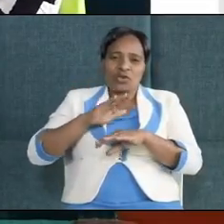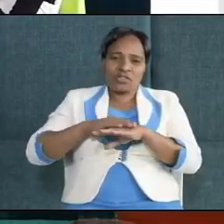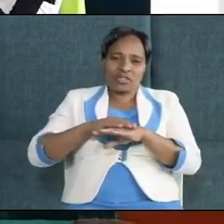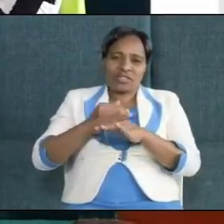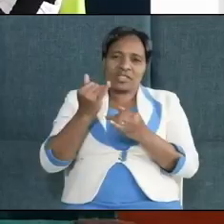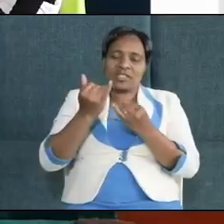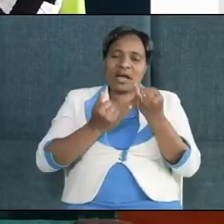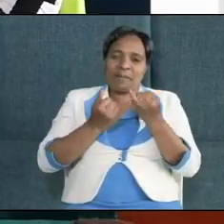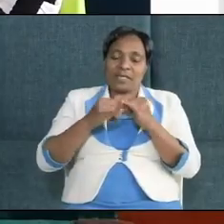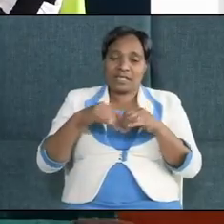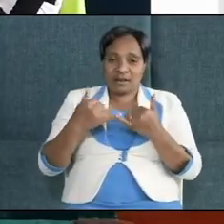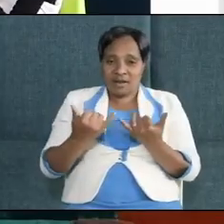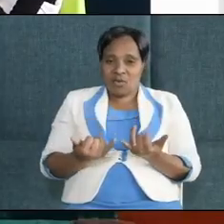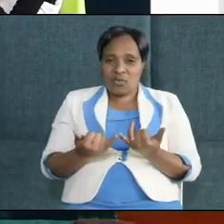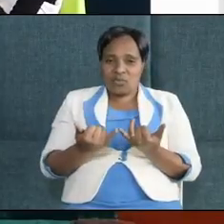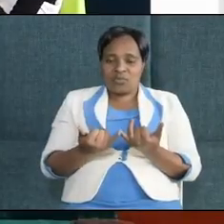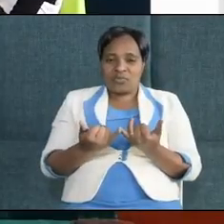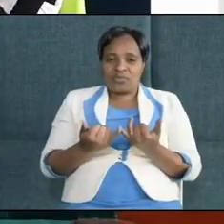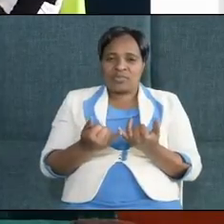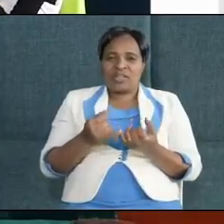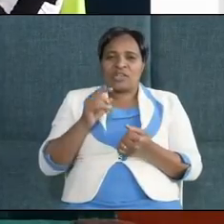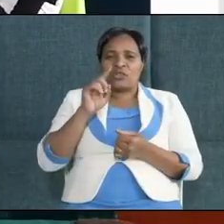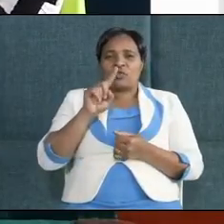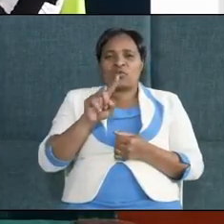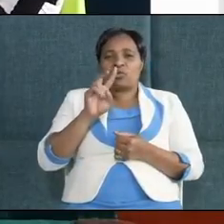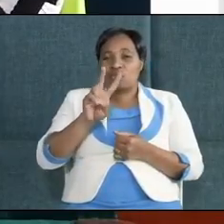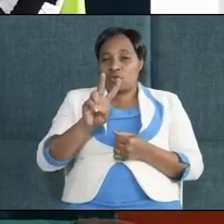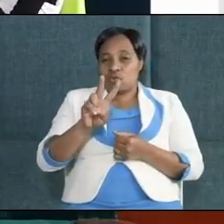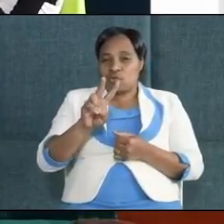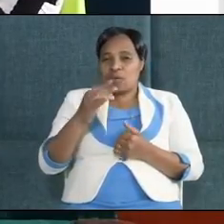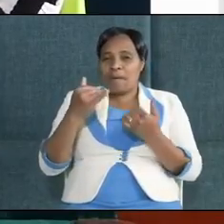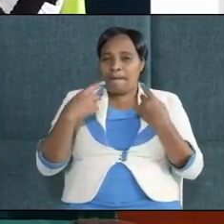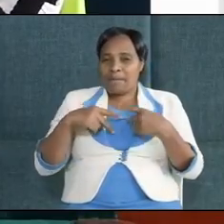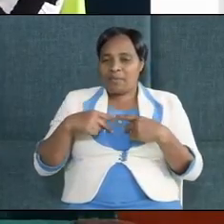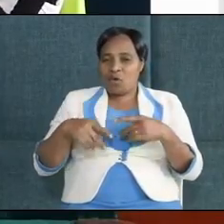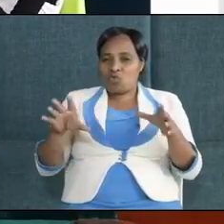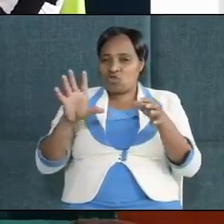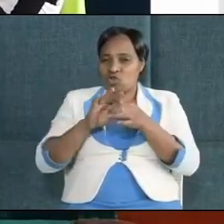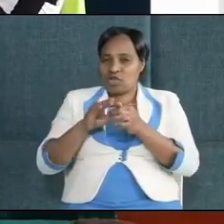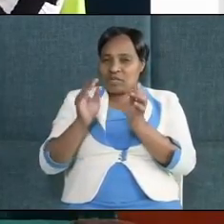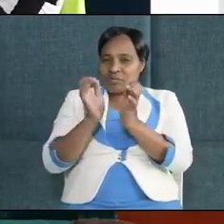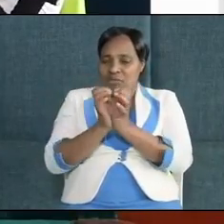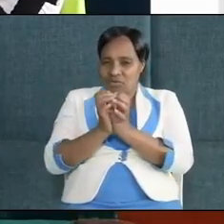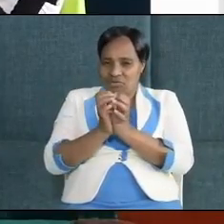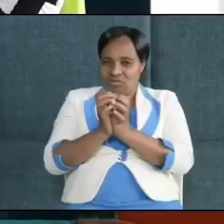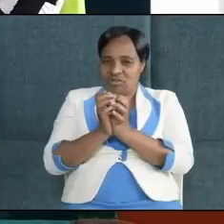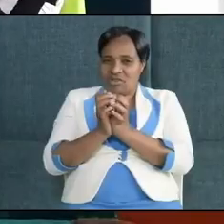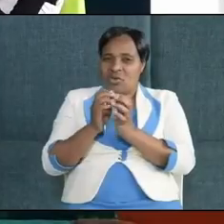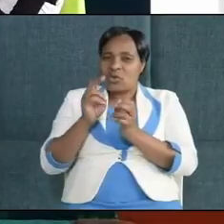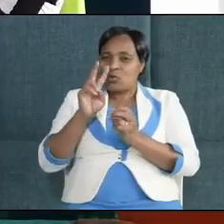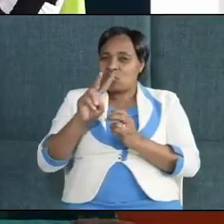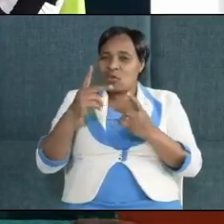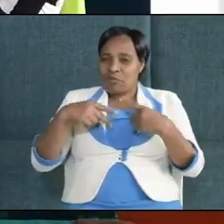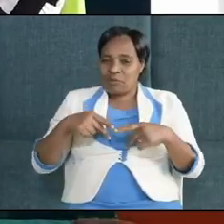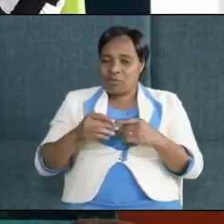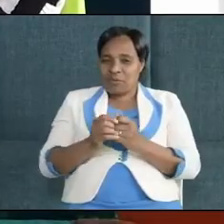Sabbath. Now, there were two people who joined Paul in Corinth. Gracie, who are